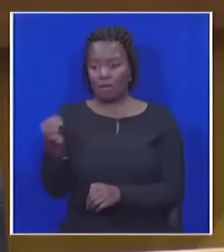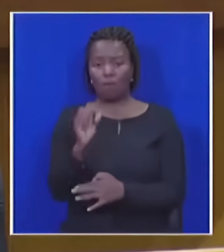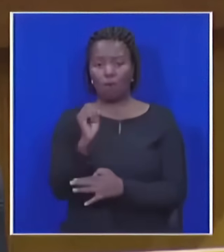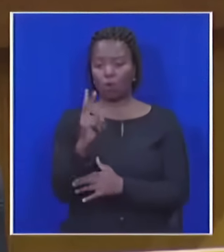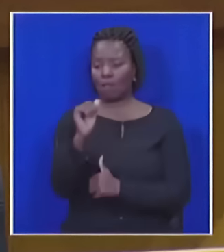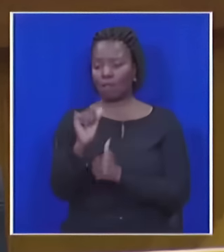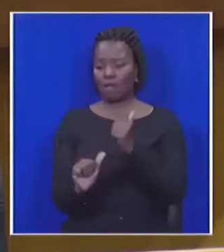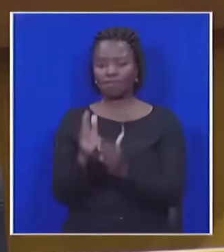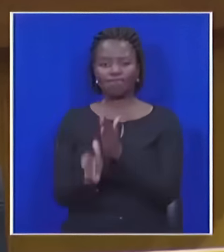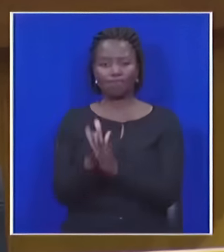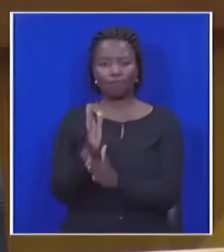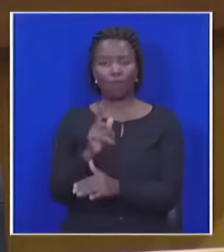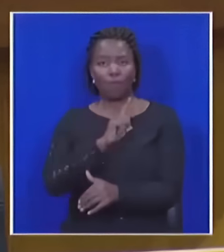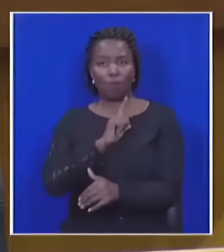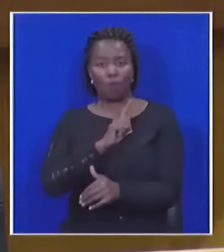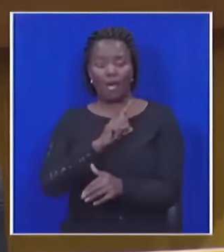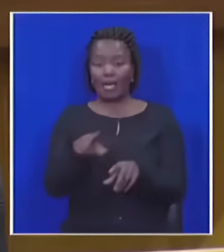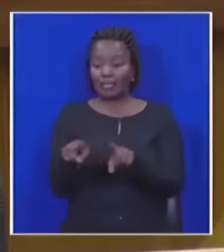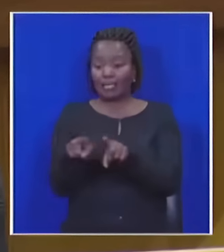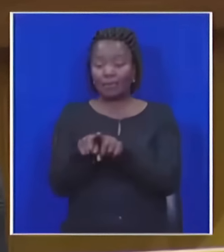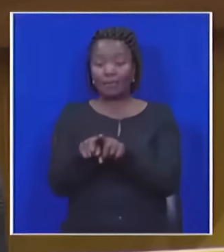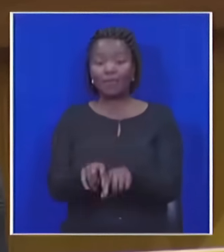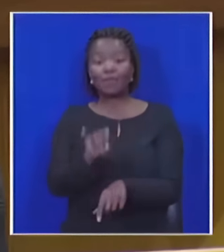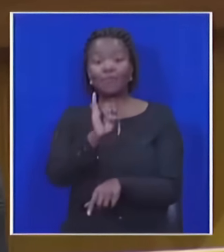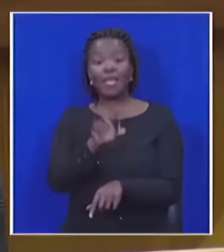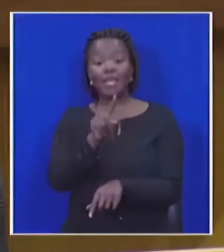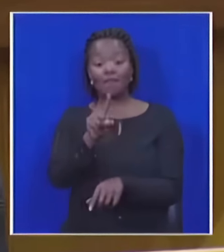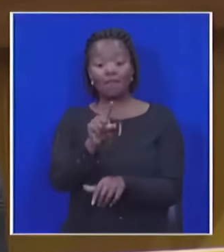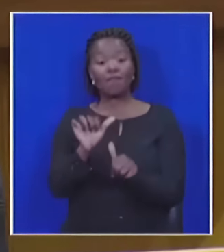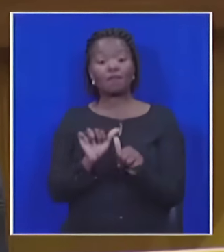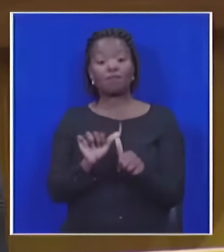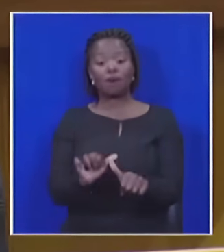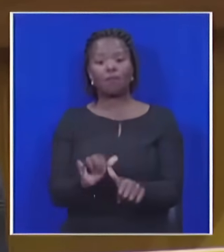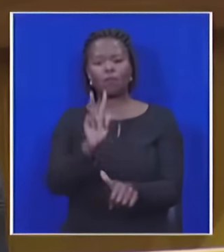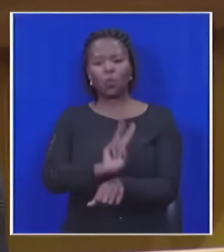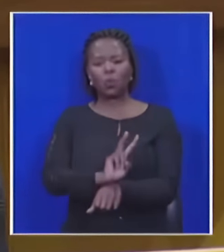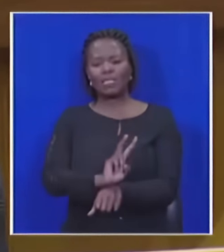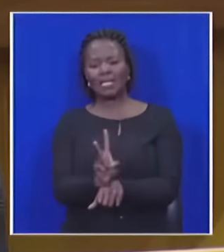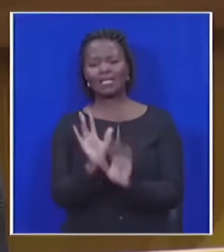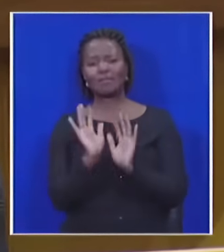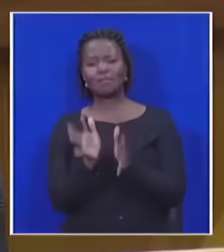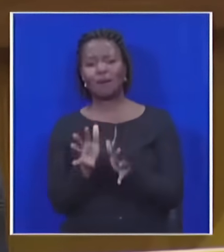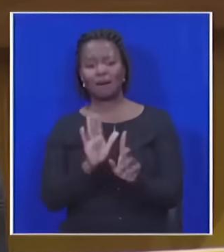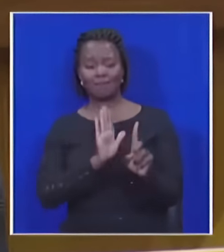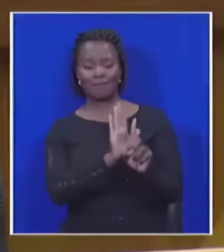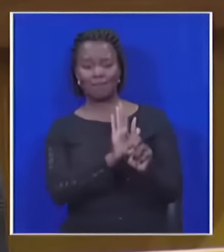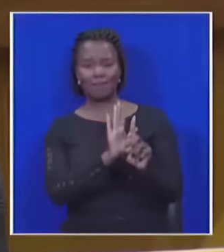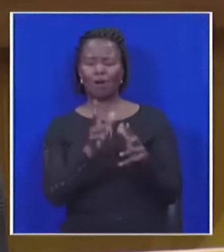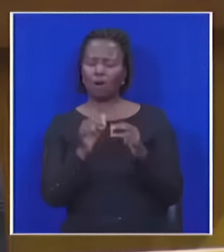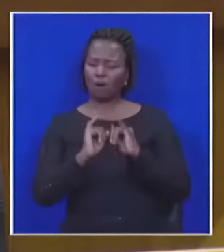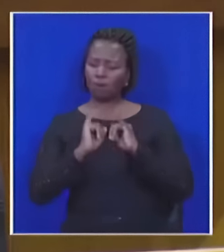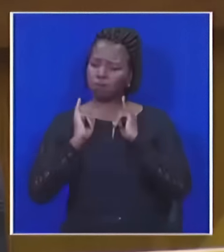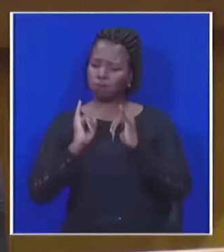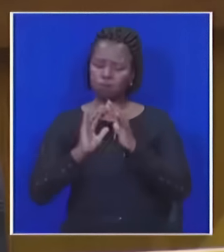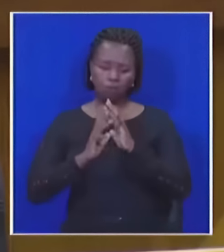months, because even if she stays for an additional 2 seconds, Dudu Myeni is causing so much damage